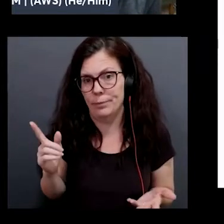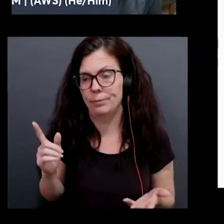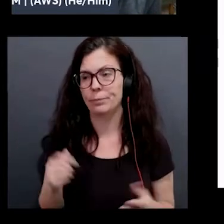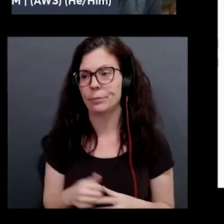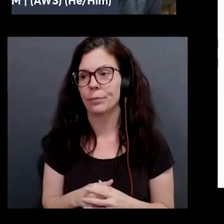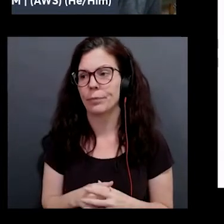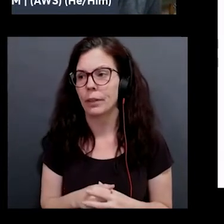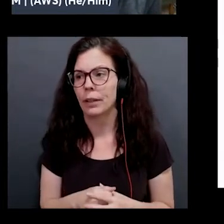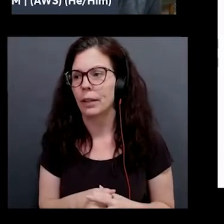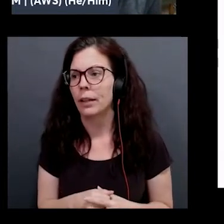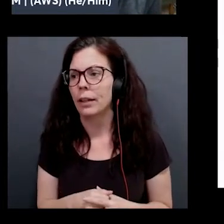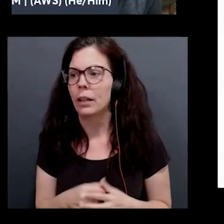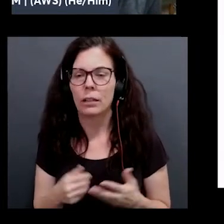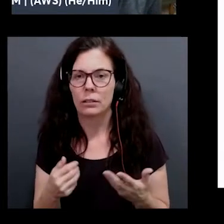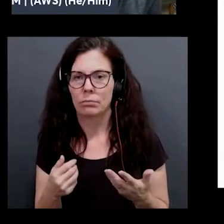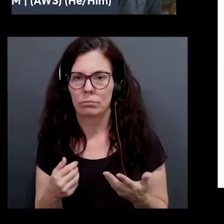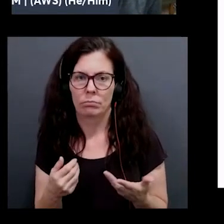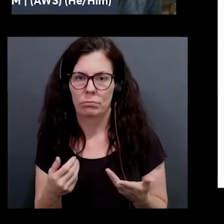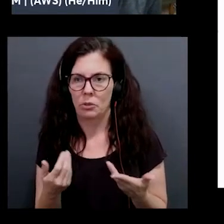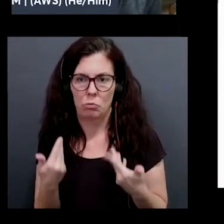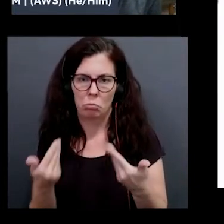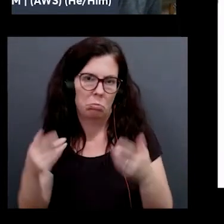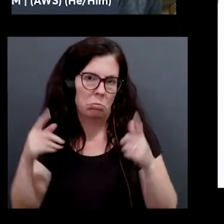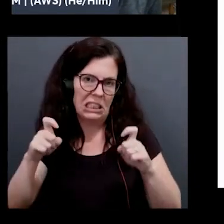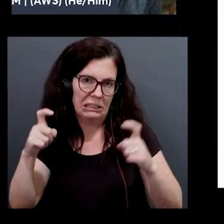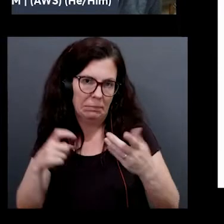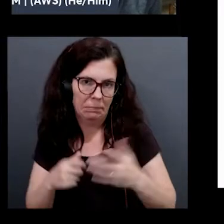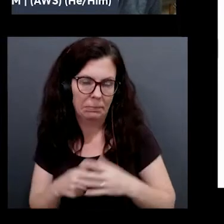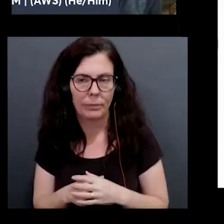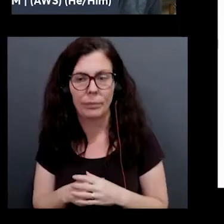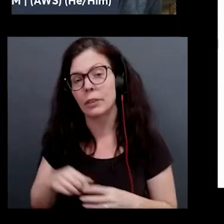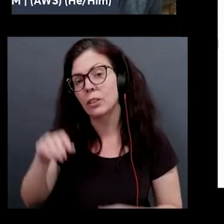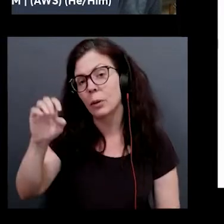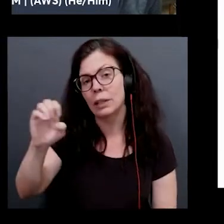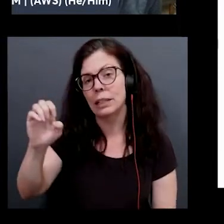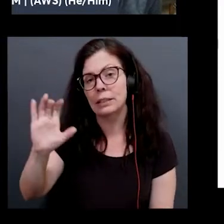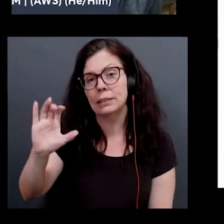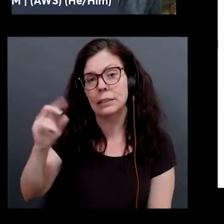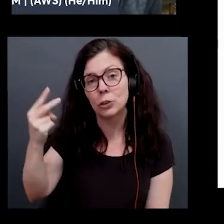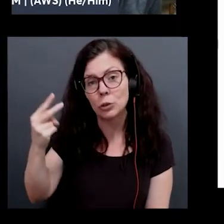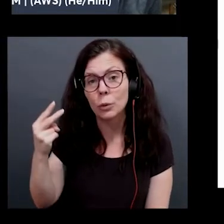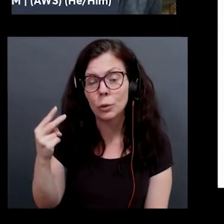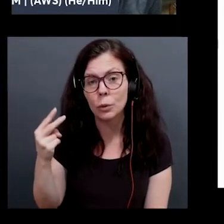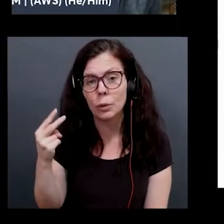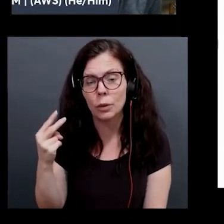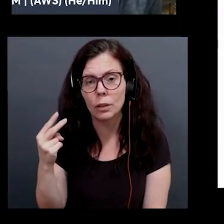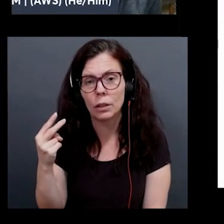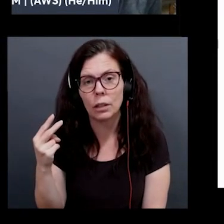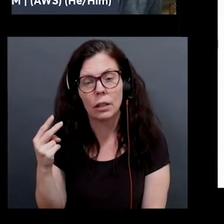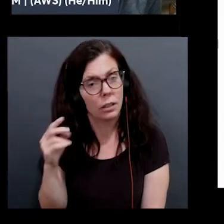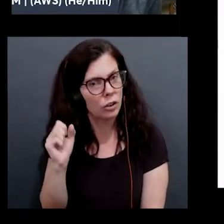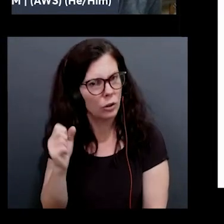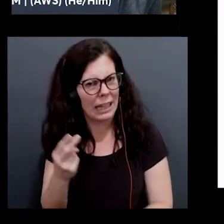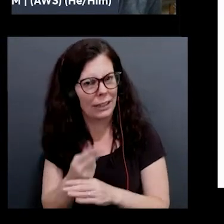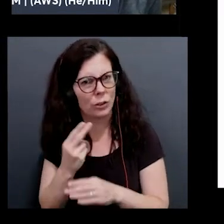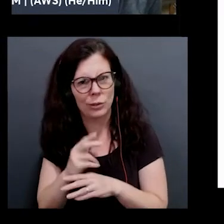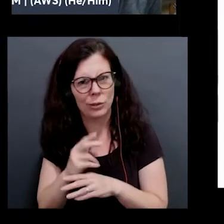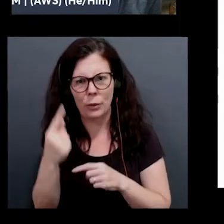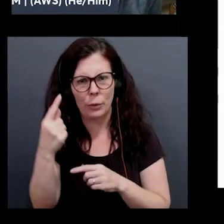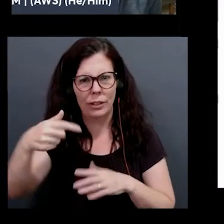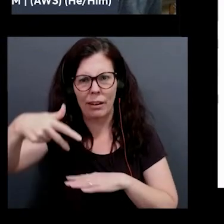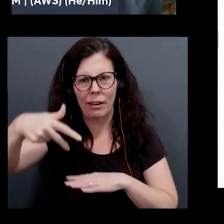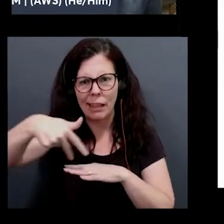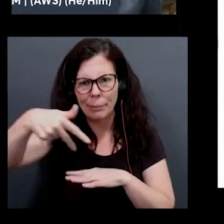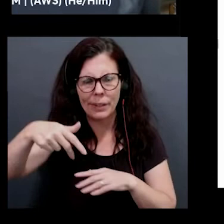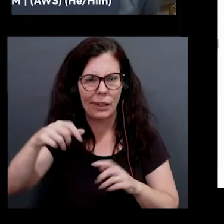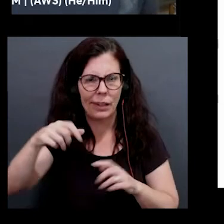you'd like to try it. So EC2, you can use this anywhere in Lambda. You can run it on your local